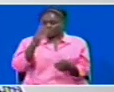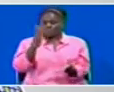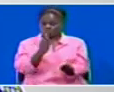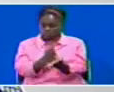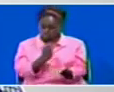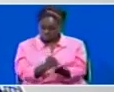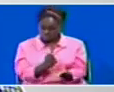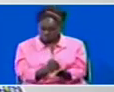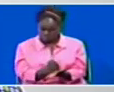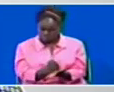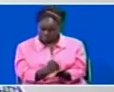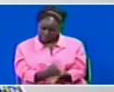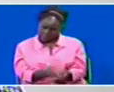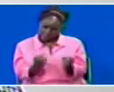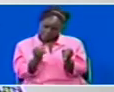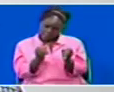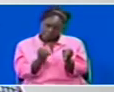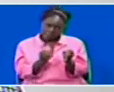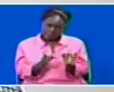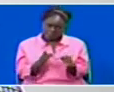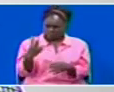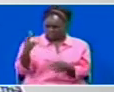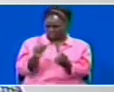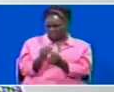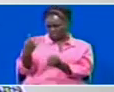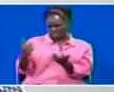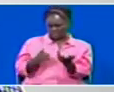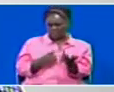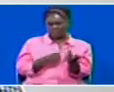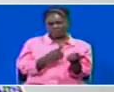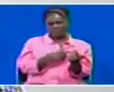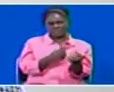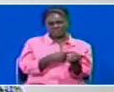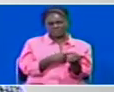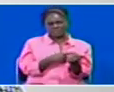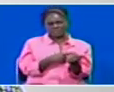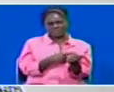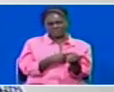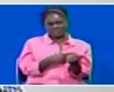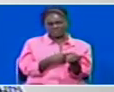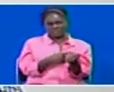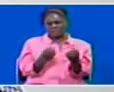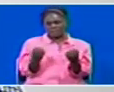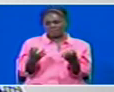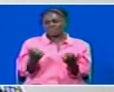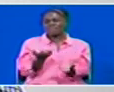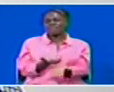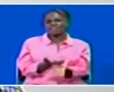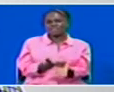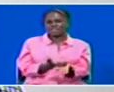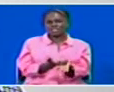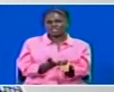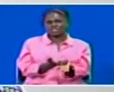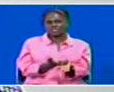for sure, that even if you go back to those 2013 numbers, there are quite a lot of evidence